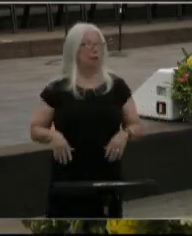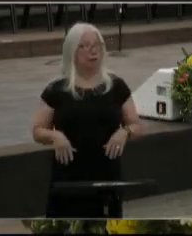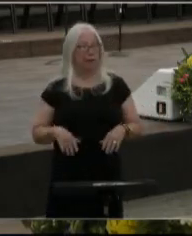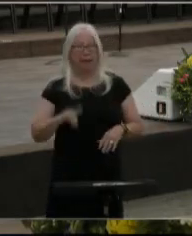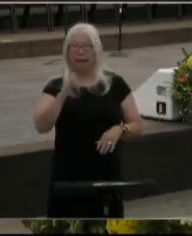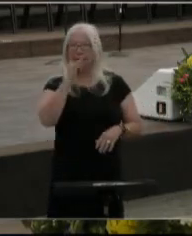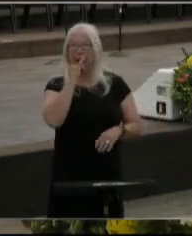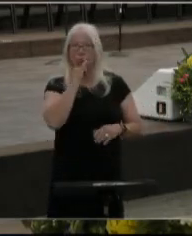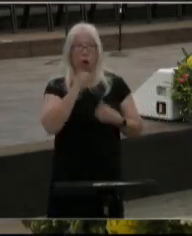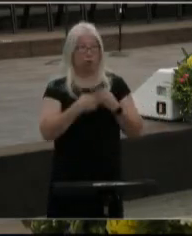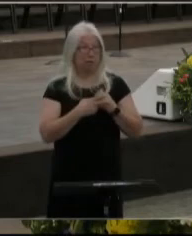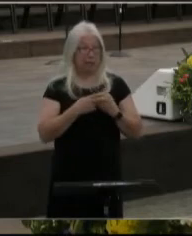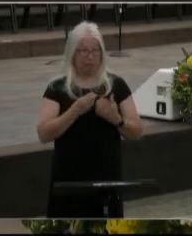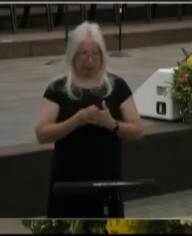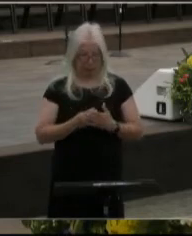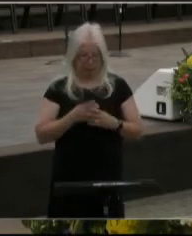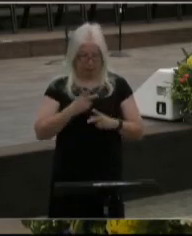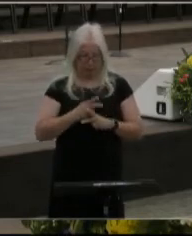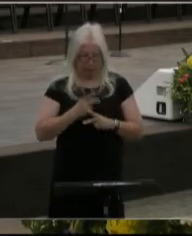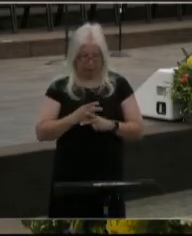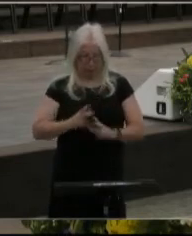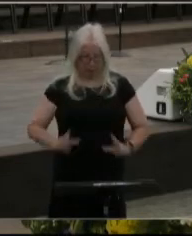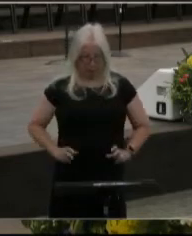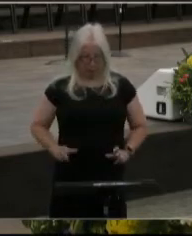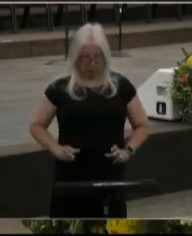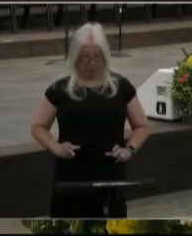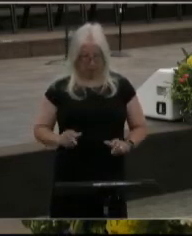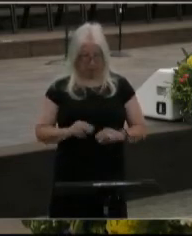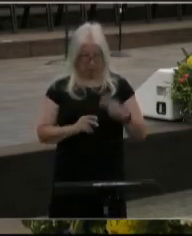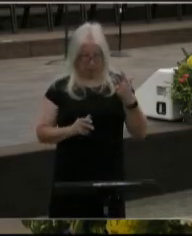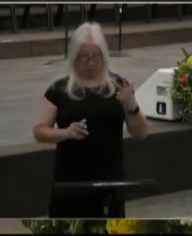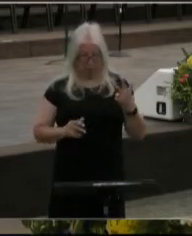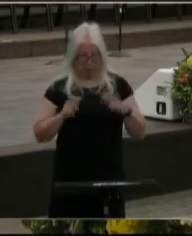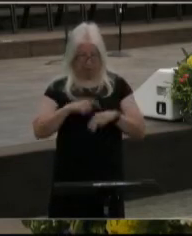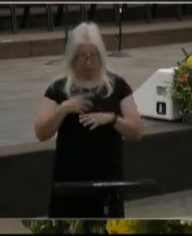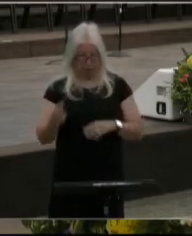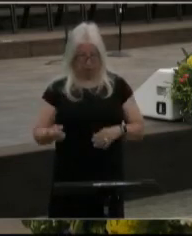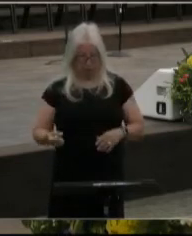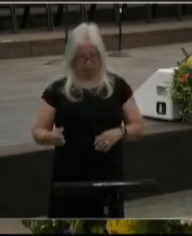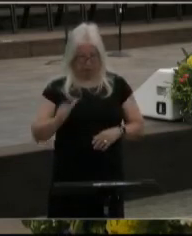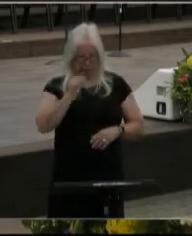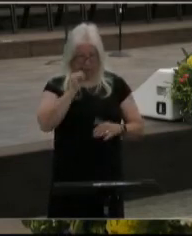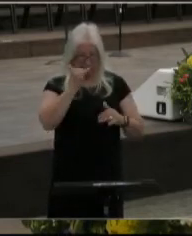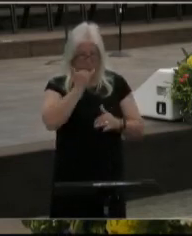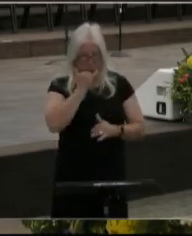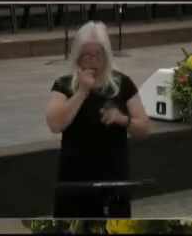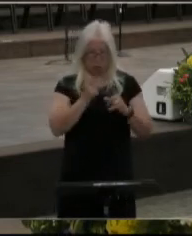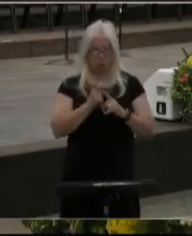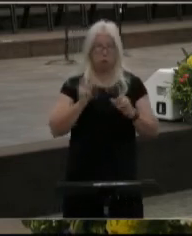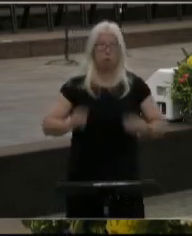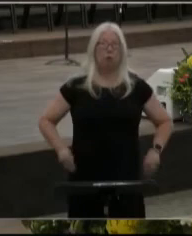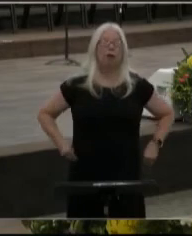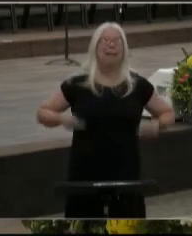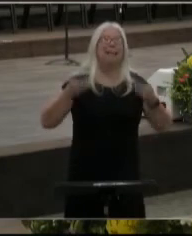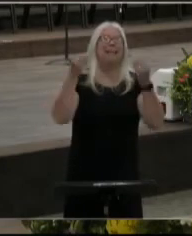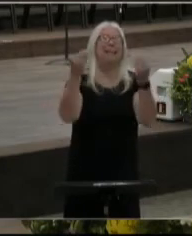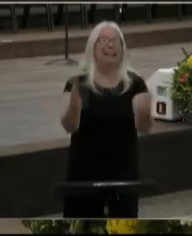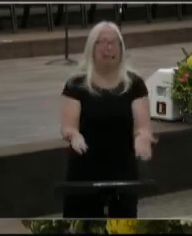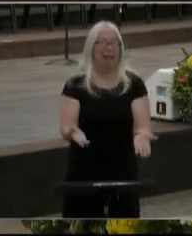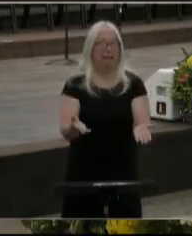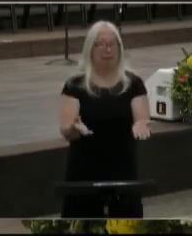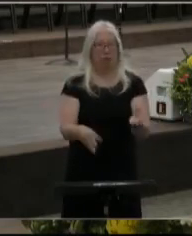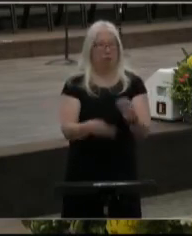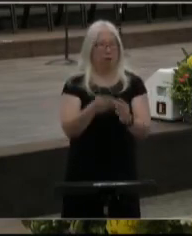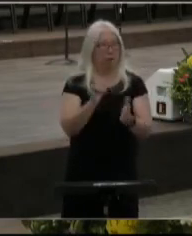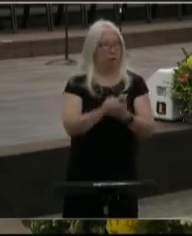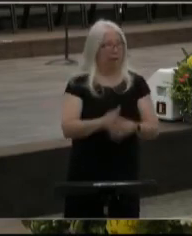not wrong to save money. Now be careful of being selfish. Then let me close with this. My time's gone. It's not wrong to give money. There's no extra